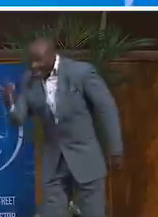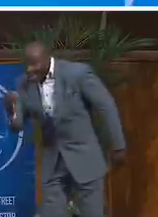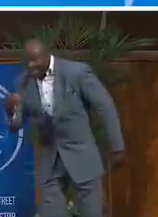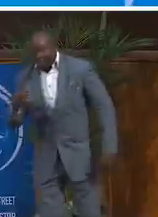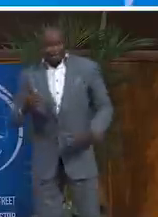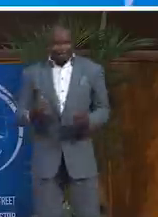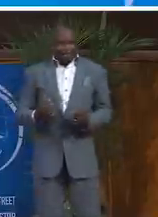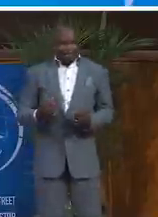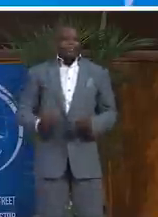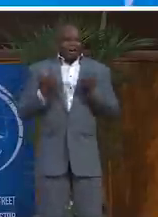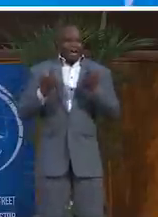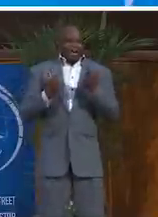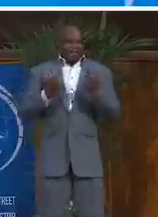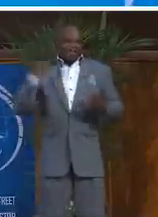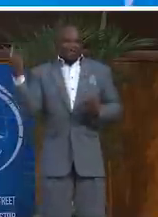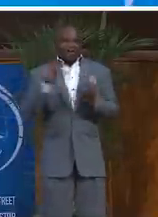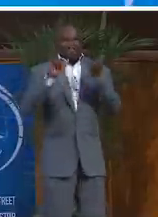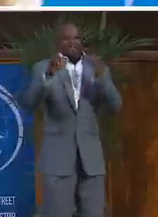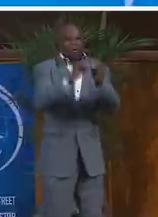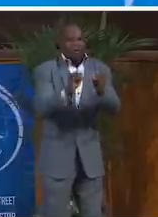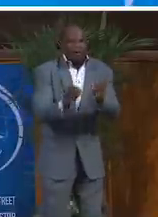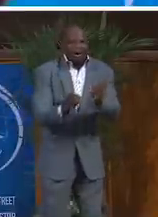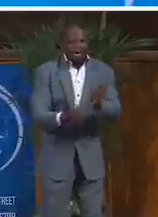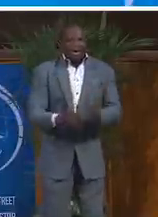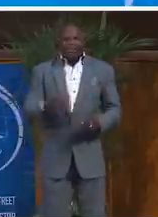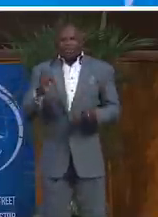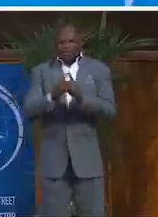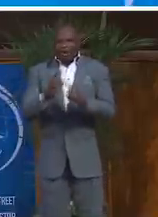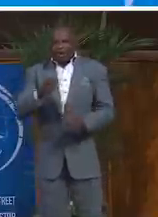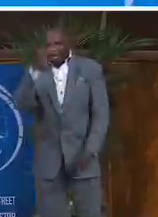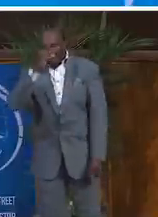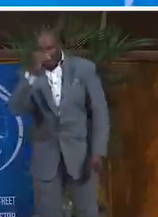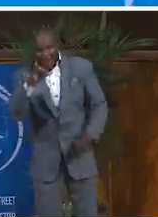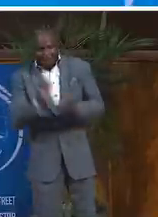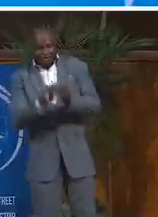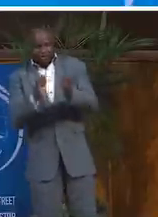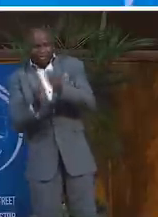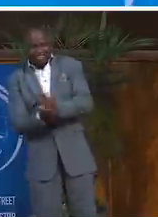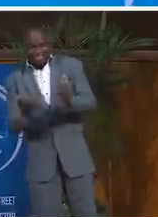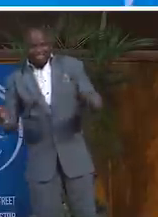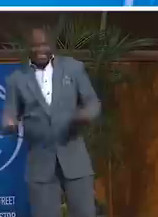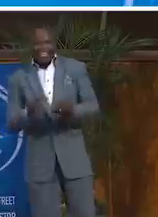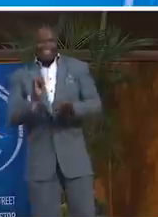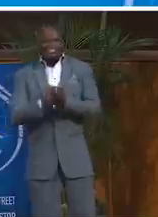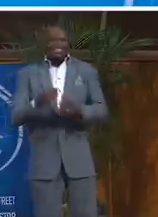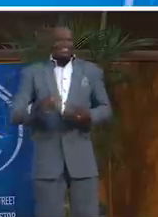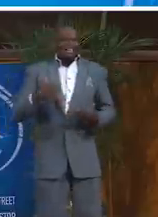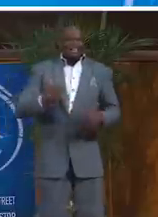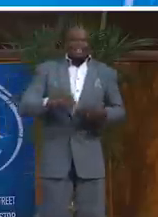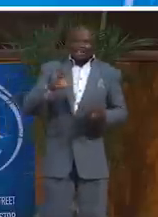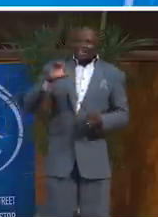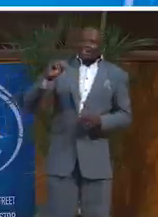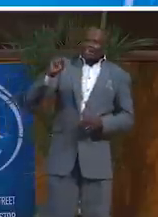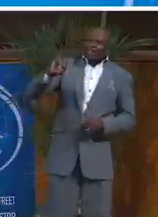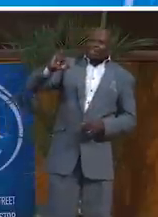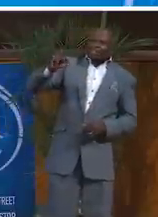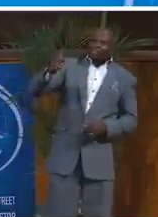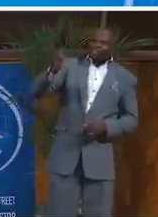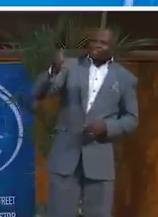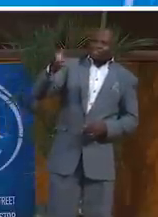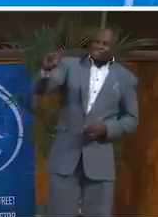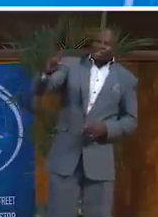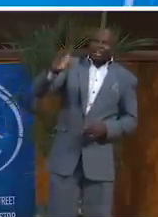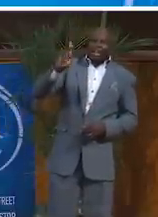am alive forevermore. The word in Greek that is translated here is this conjunction called